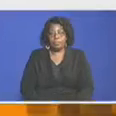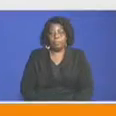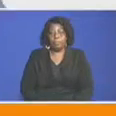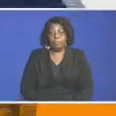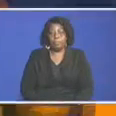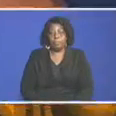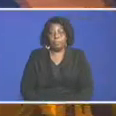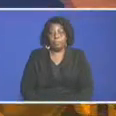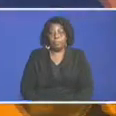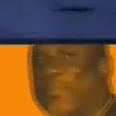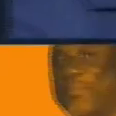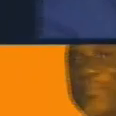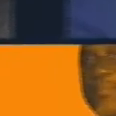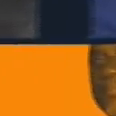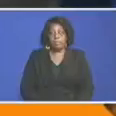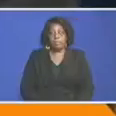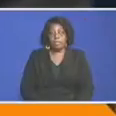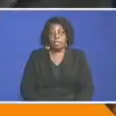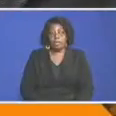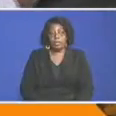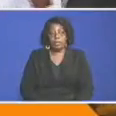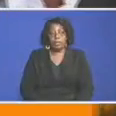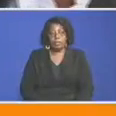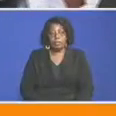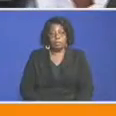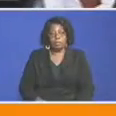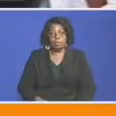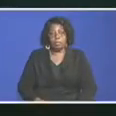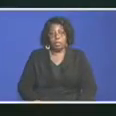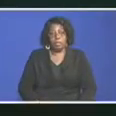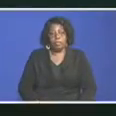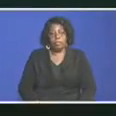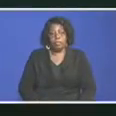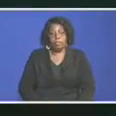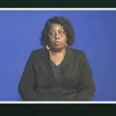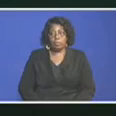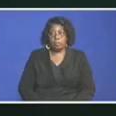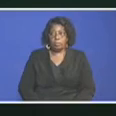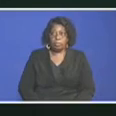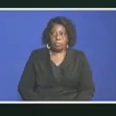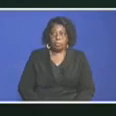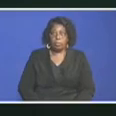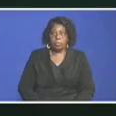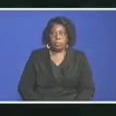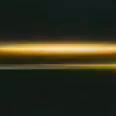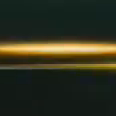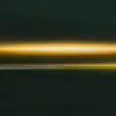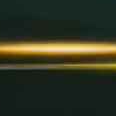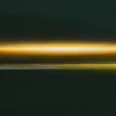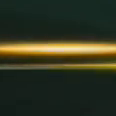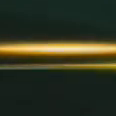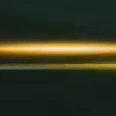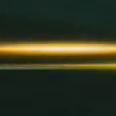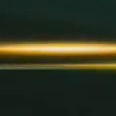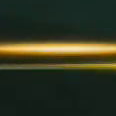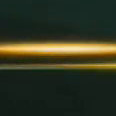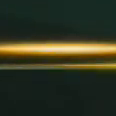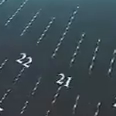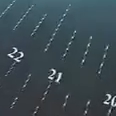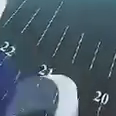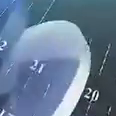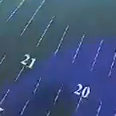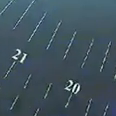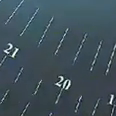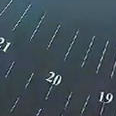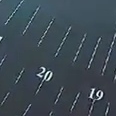LaDawn Davis and Charles Fisher at 7 o'clock weekday mornings. We also have news updates at every hour starting at 2